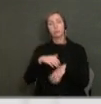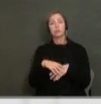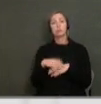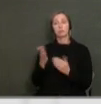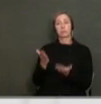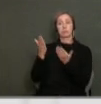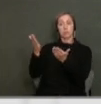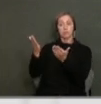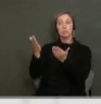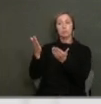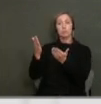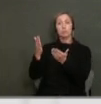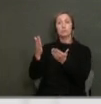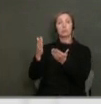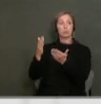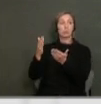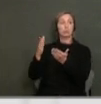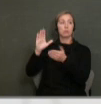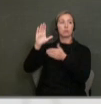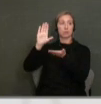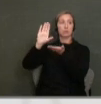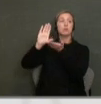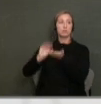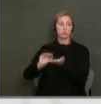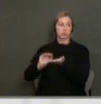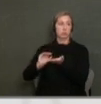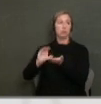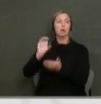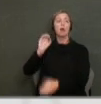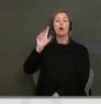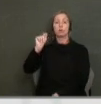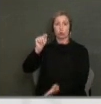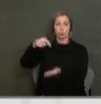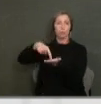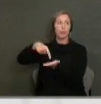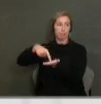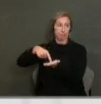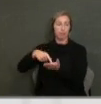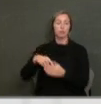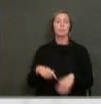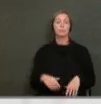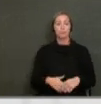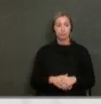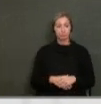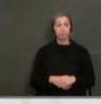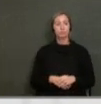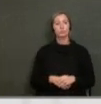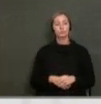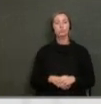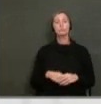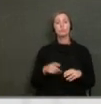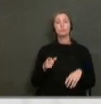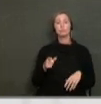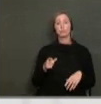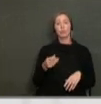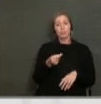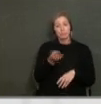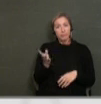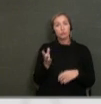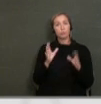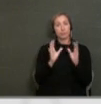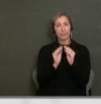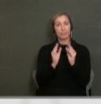the October bill. Now, the City Council has had a couple of meetings just on this topic, so this is not a done